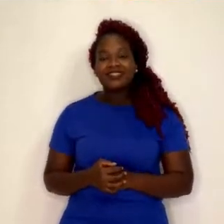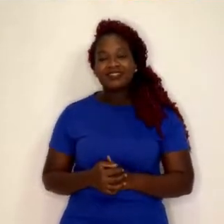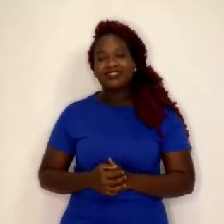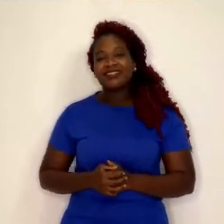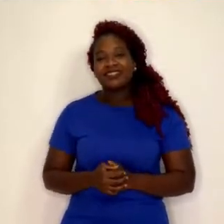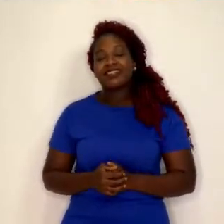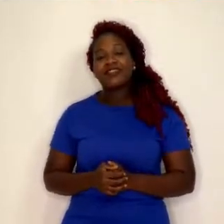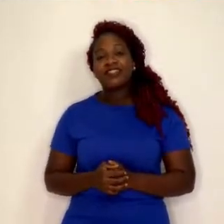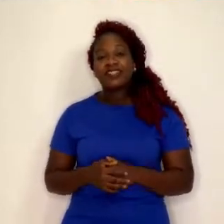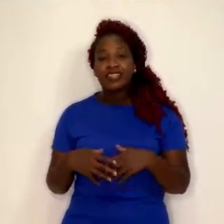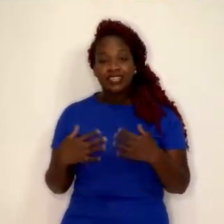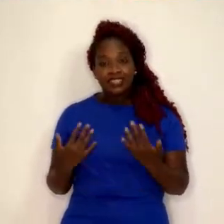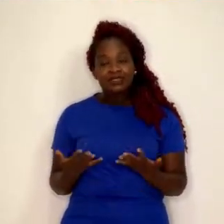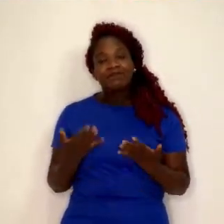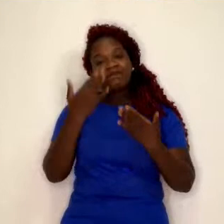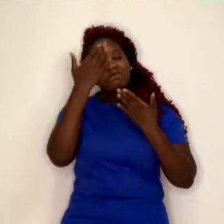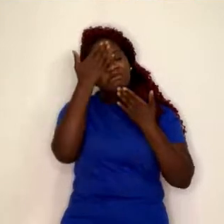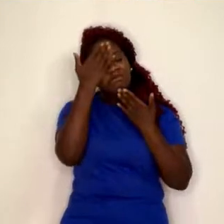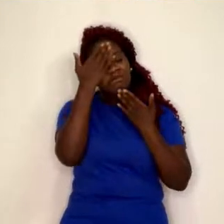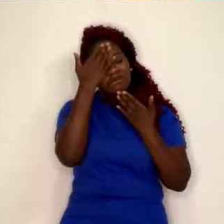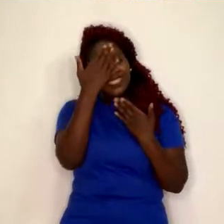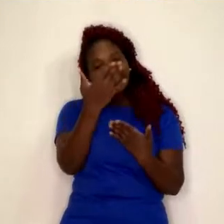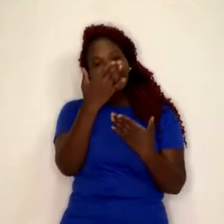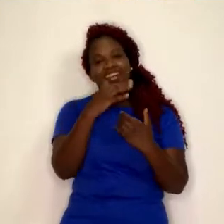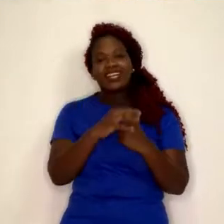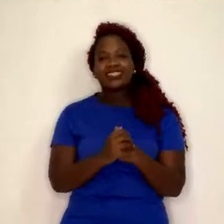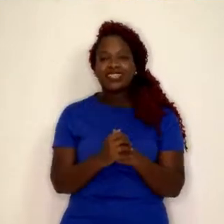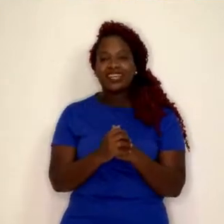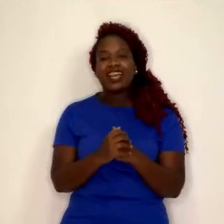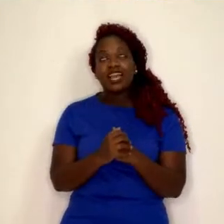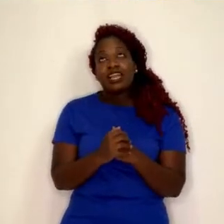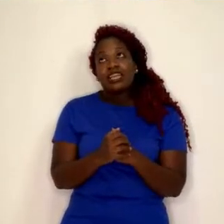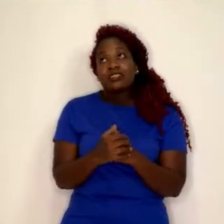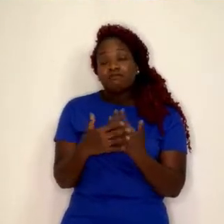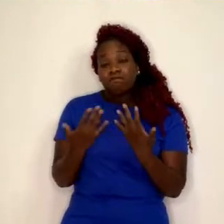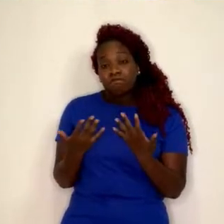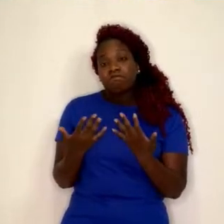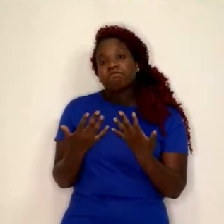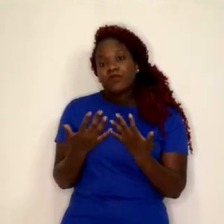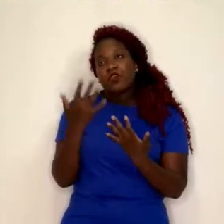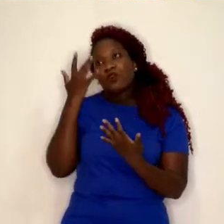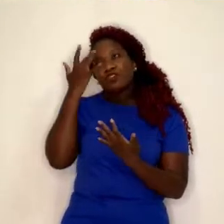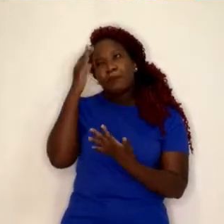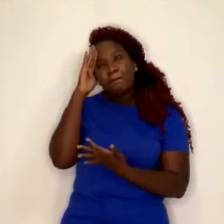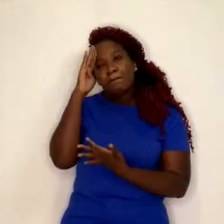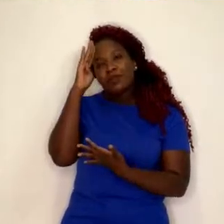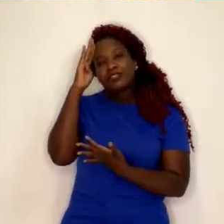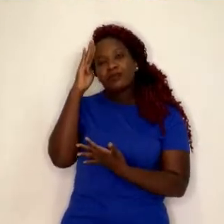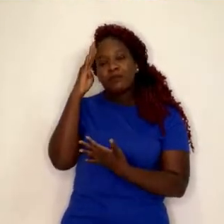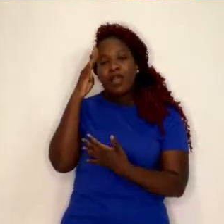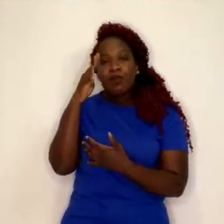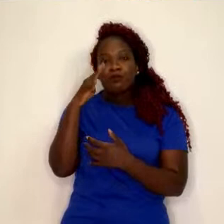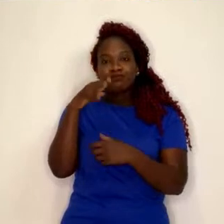2 minutes to address this question. Mariana, thank you. First, I would like to state that